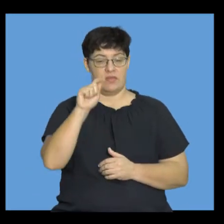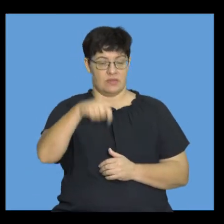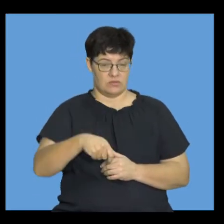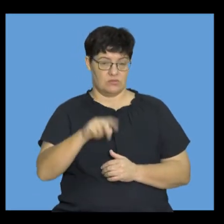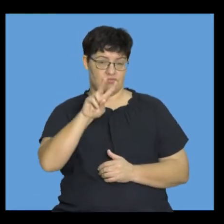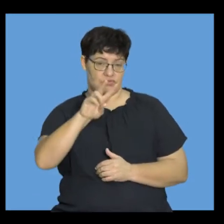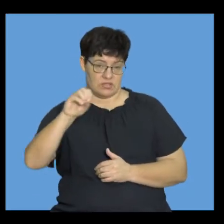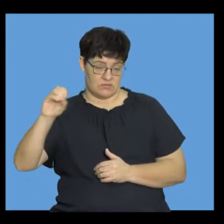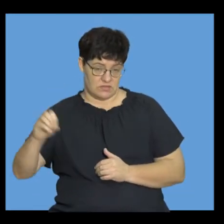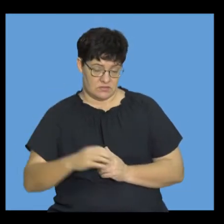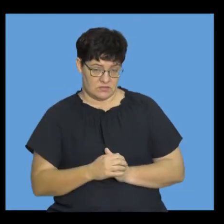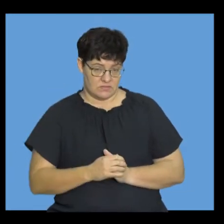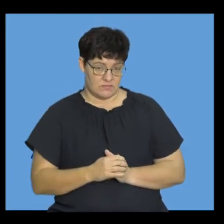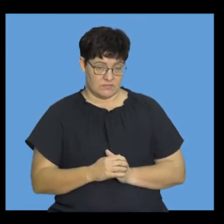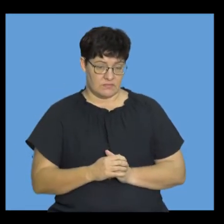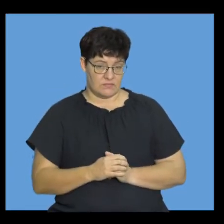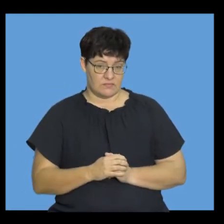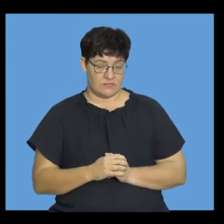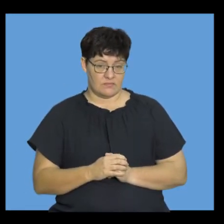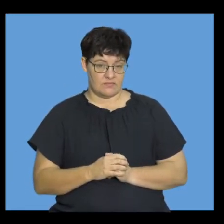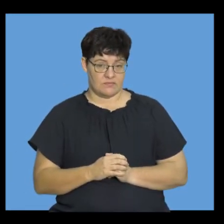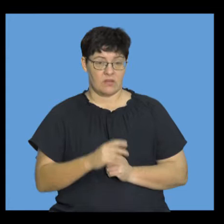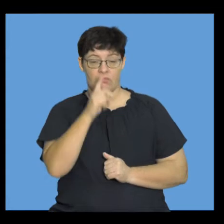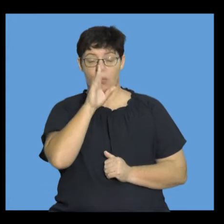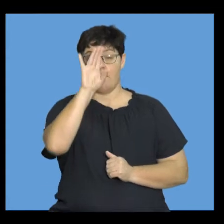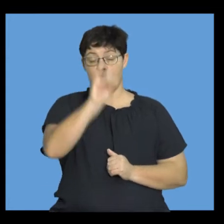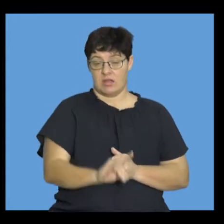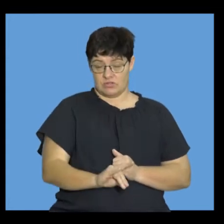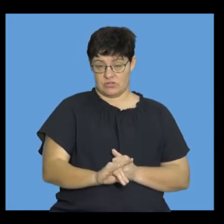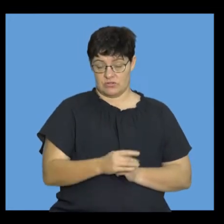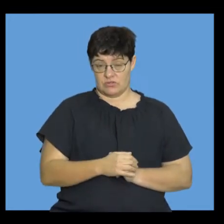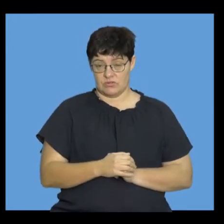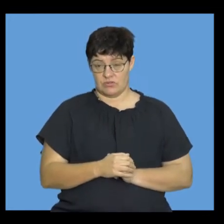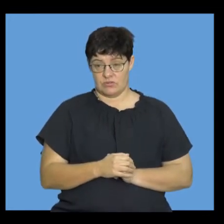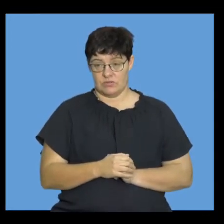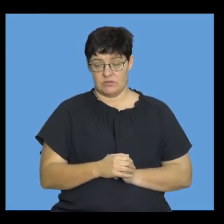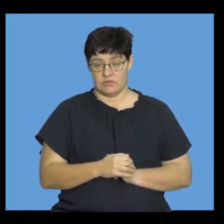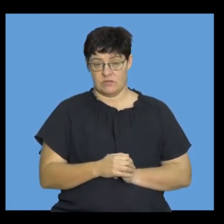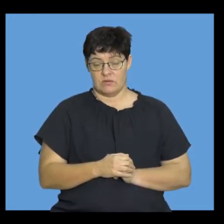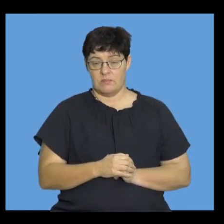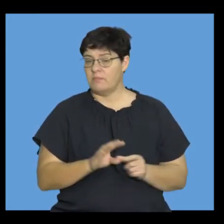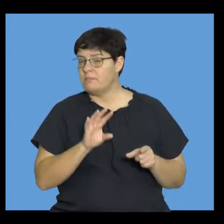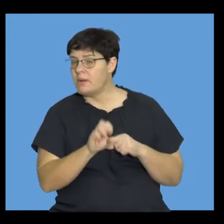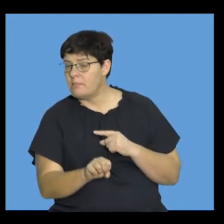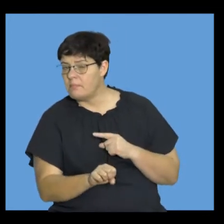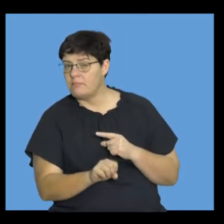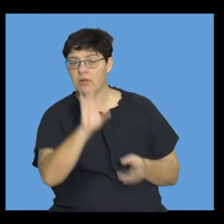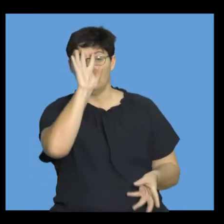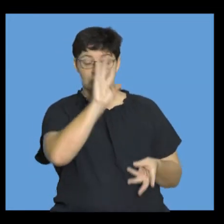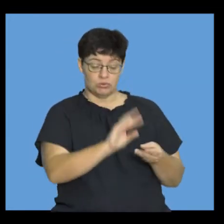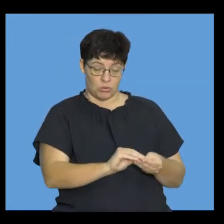31,200. Okay? Then you look at March, and once again, you find out that your total purchases